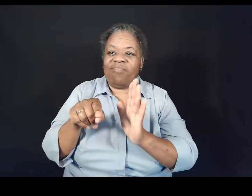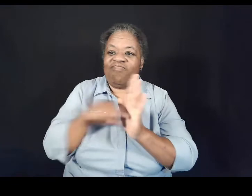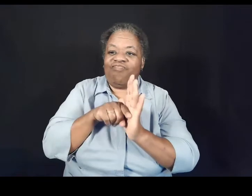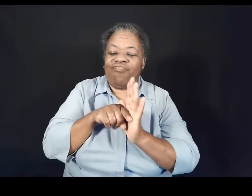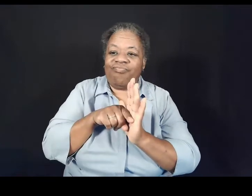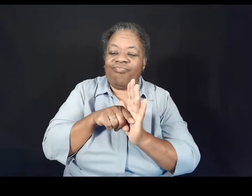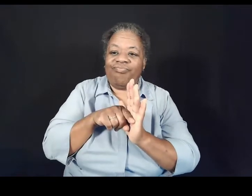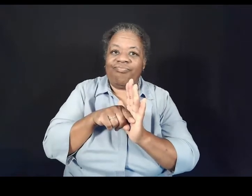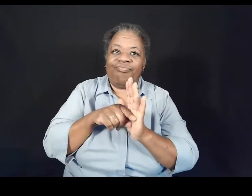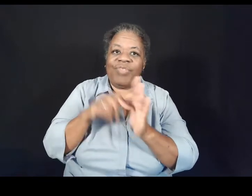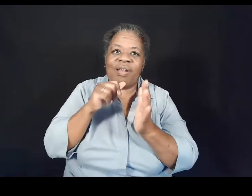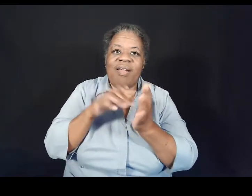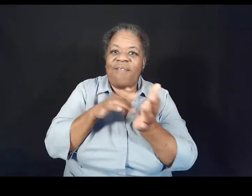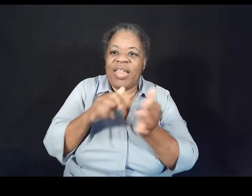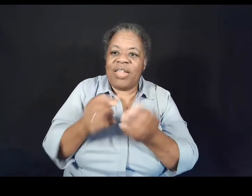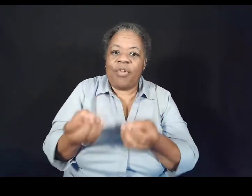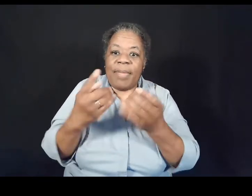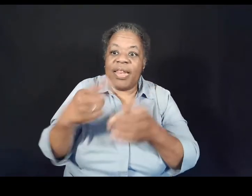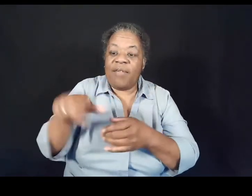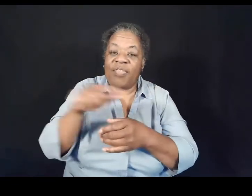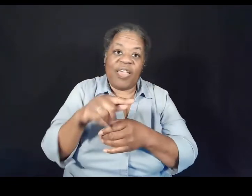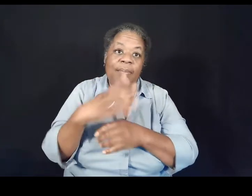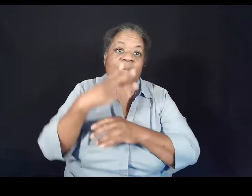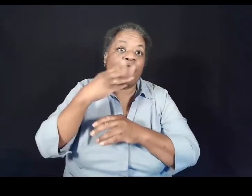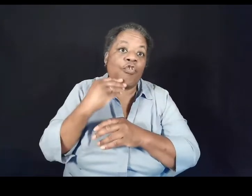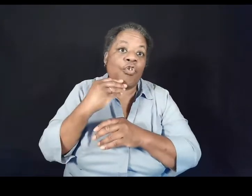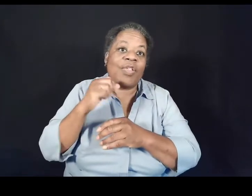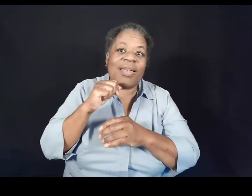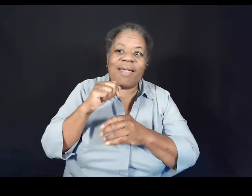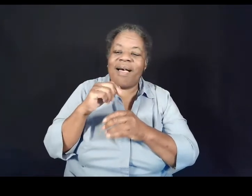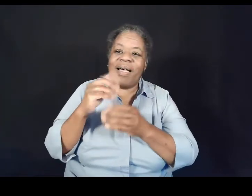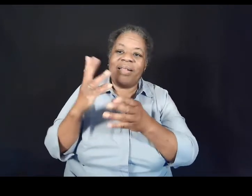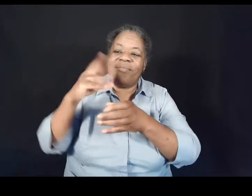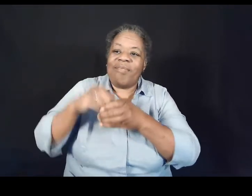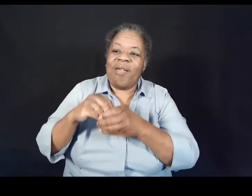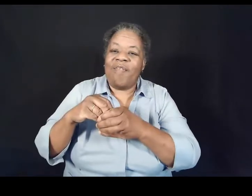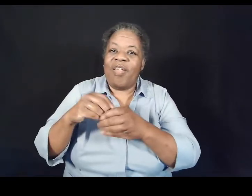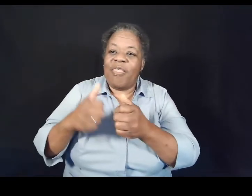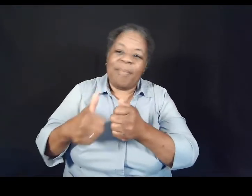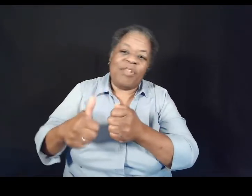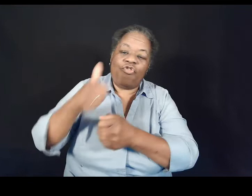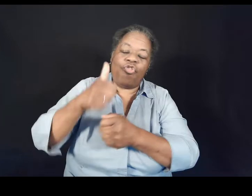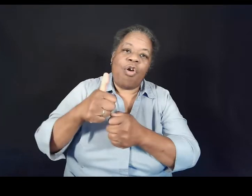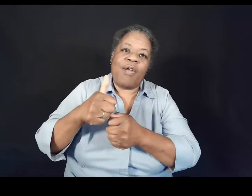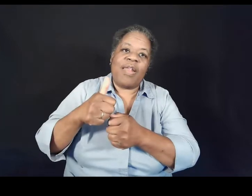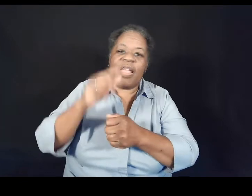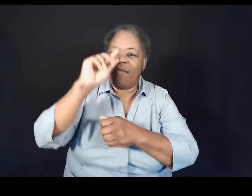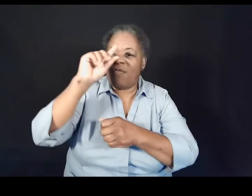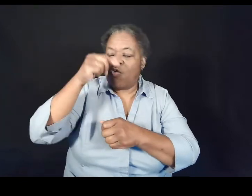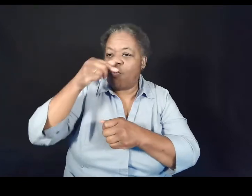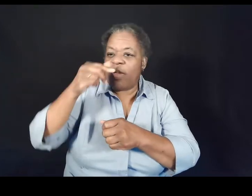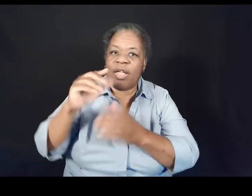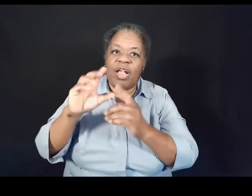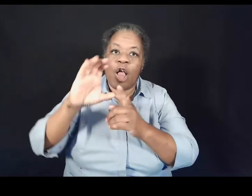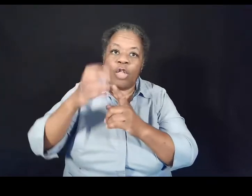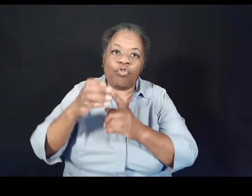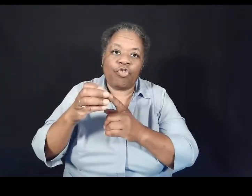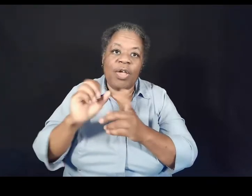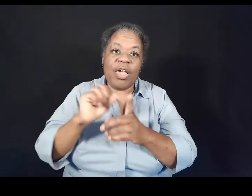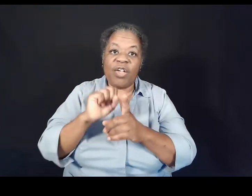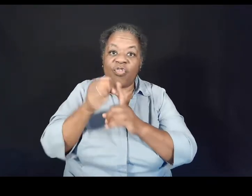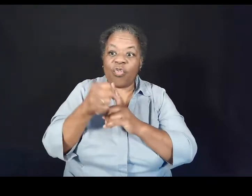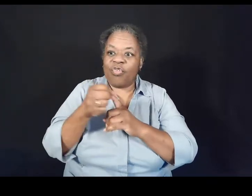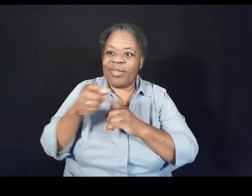them were Jews, so they were not part of the majority Greco-Roman culture. Socially, they were